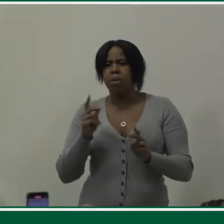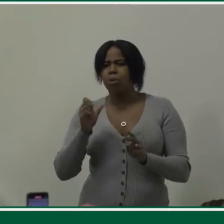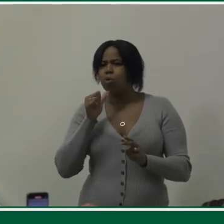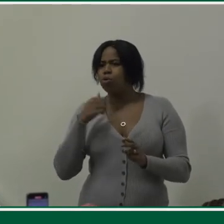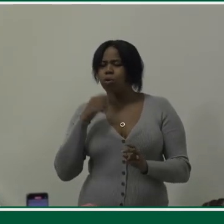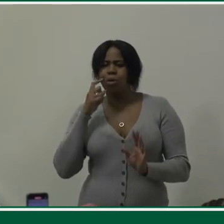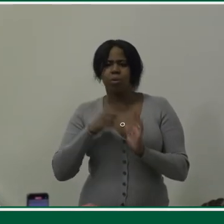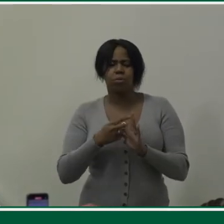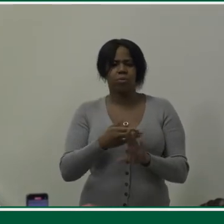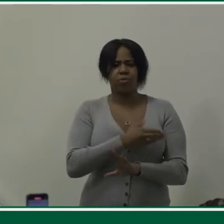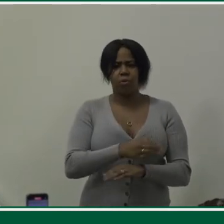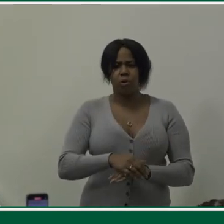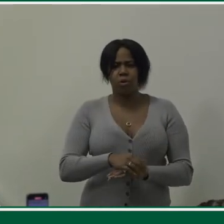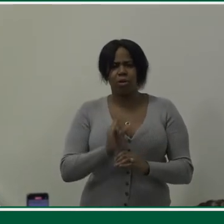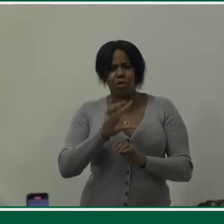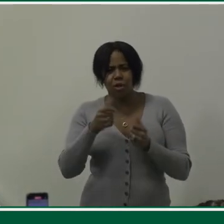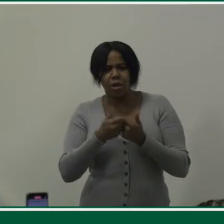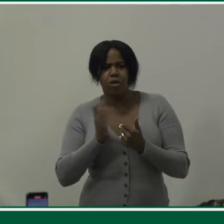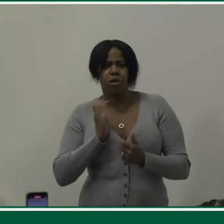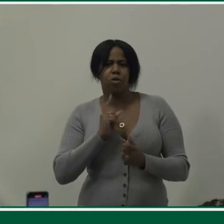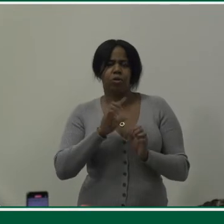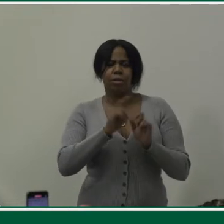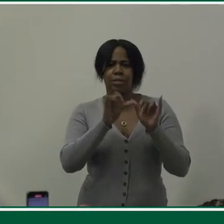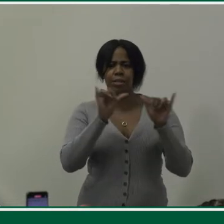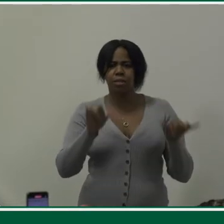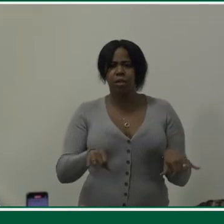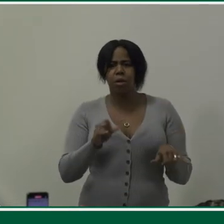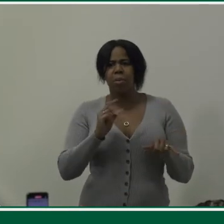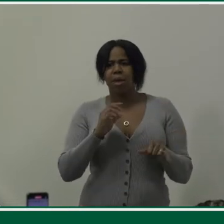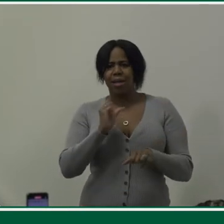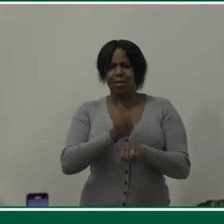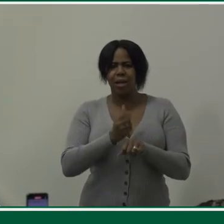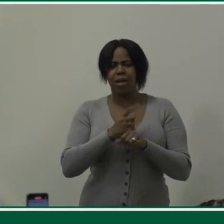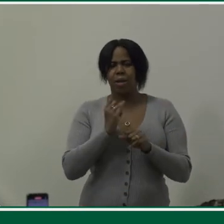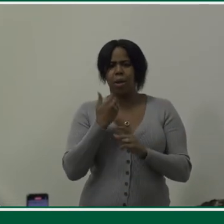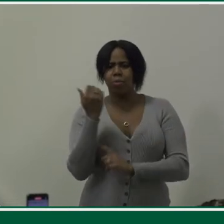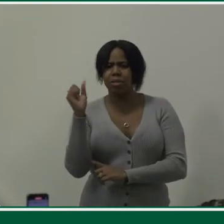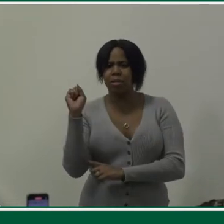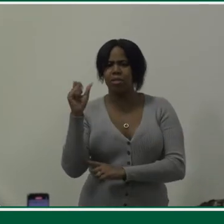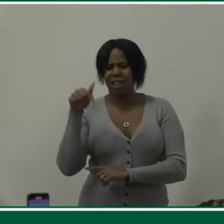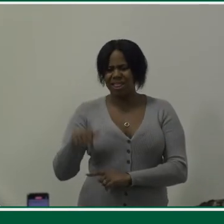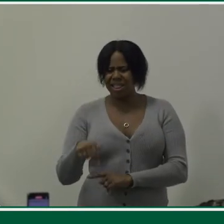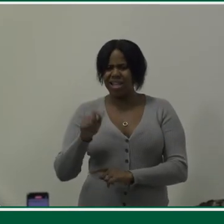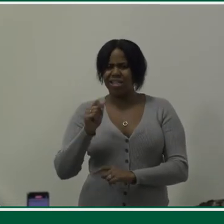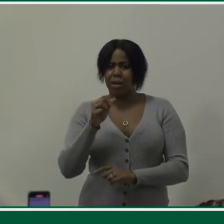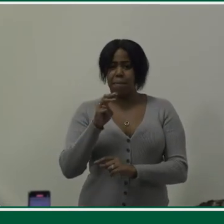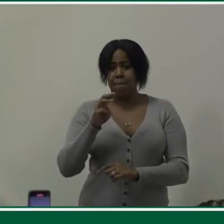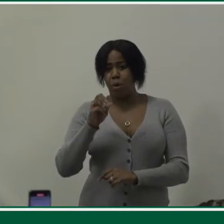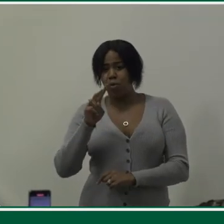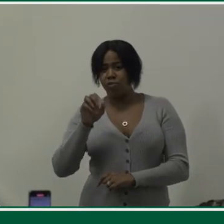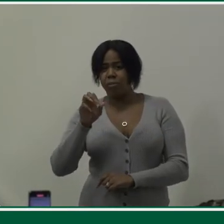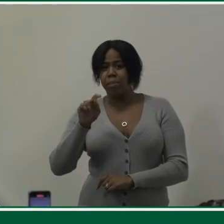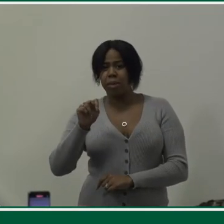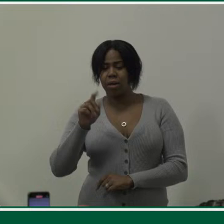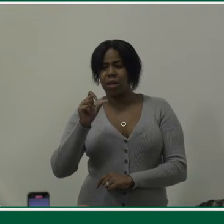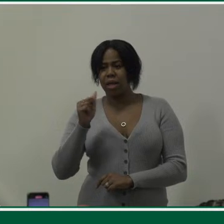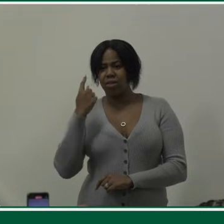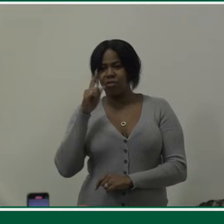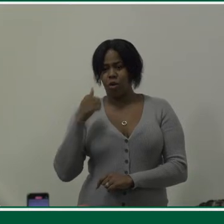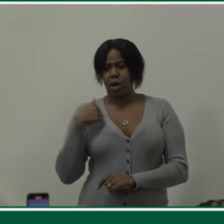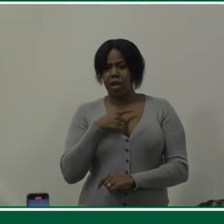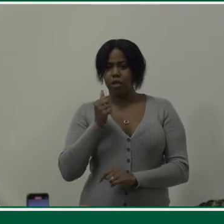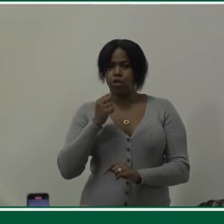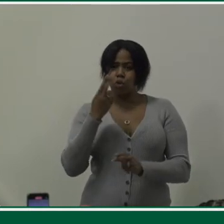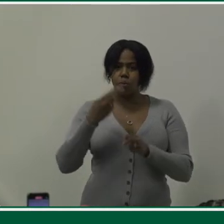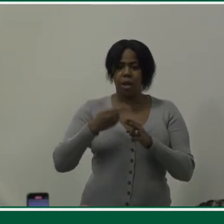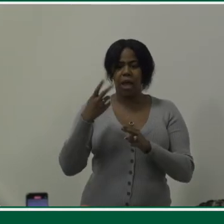trenches, challenging systems, organizing for resistance. This movement is ours to name and exist within.